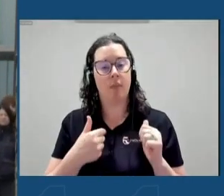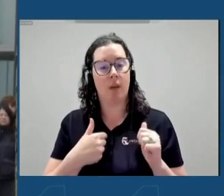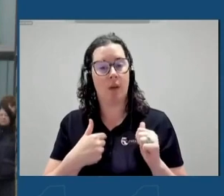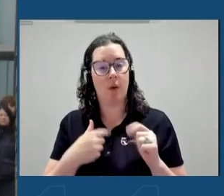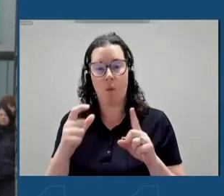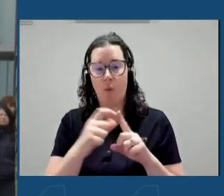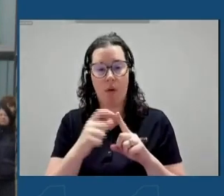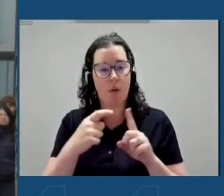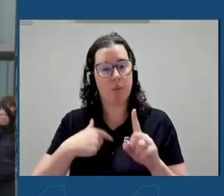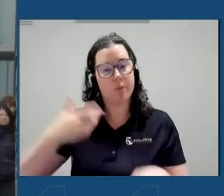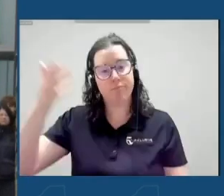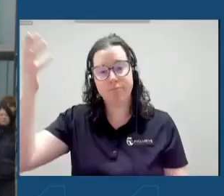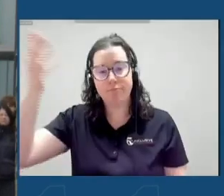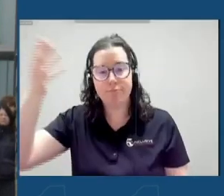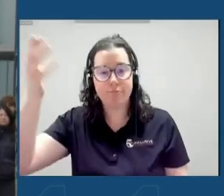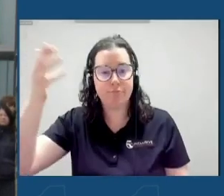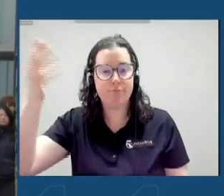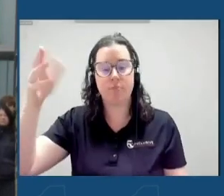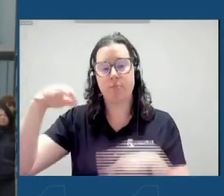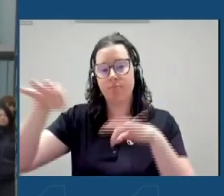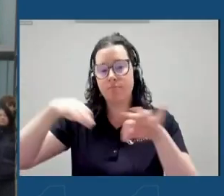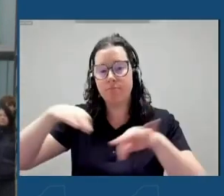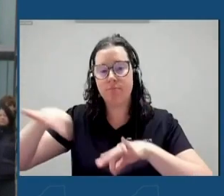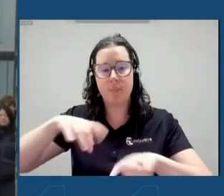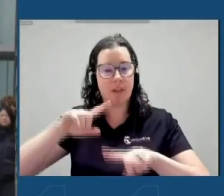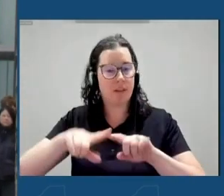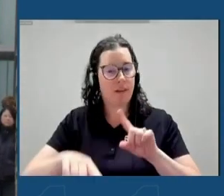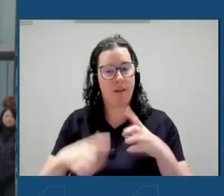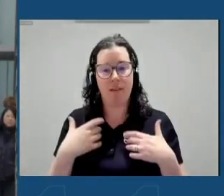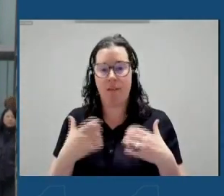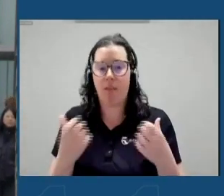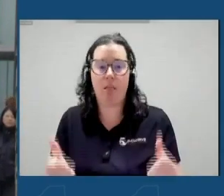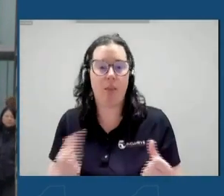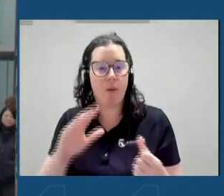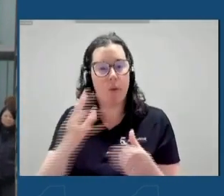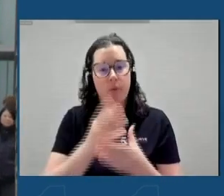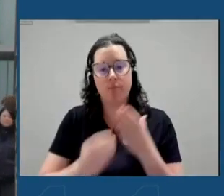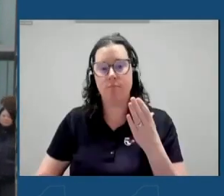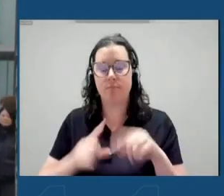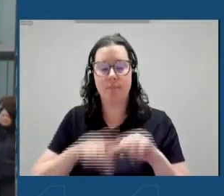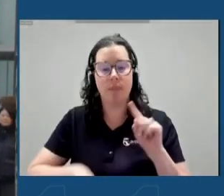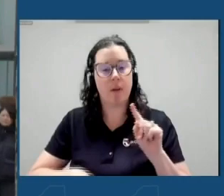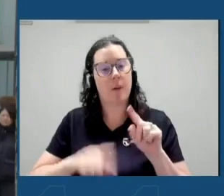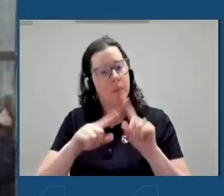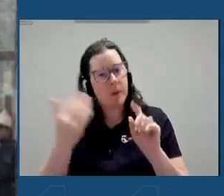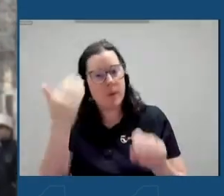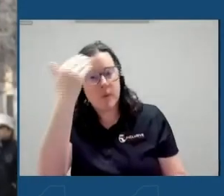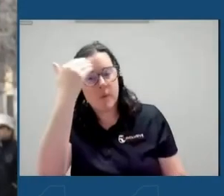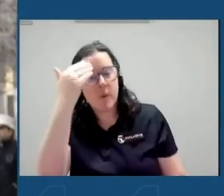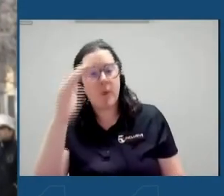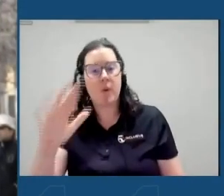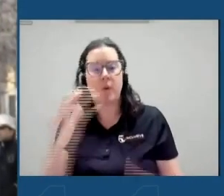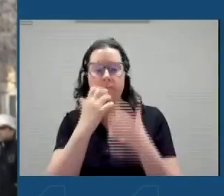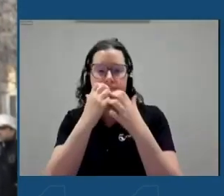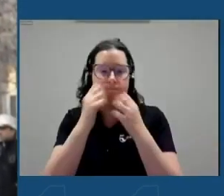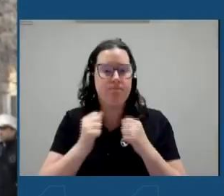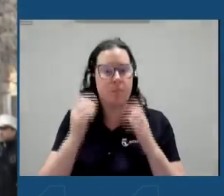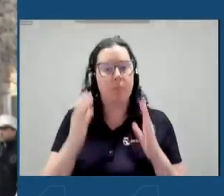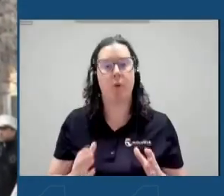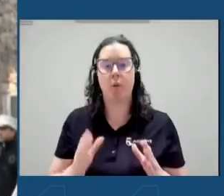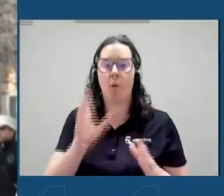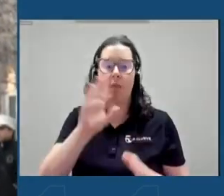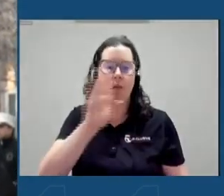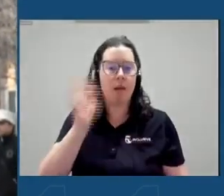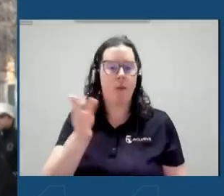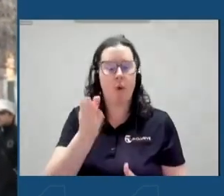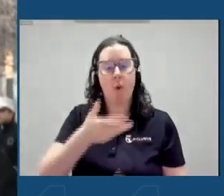never heal the scars, the pain, but just know that the memory of your loved one will never, ever dissipate. It